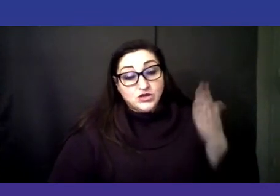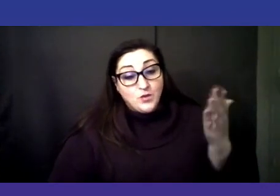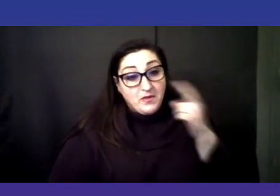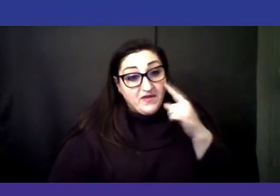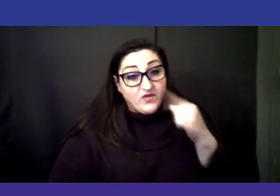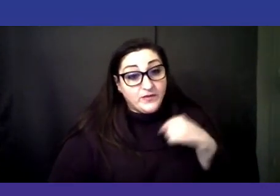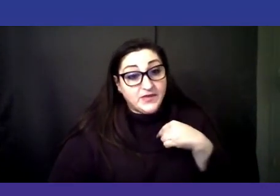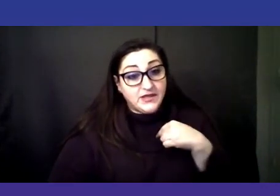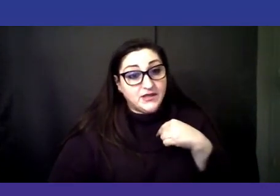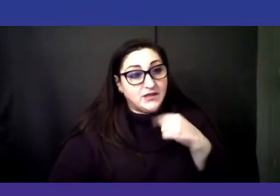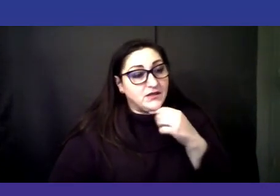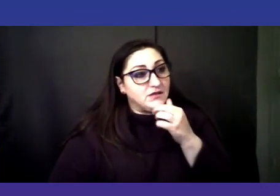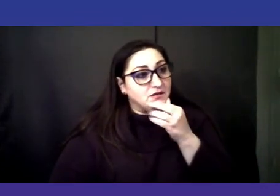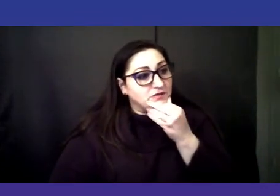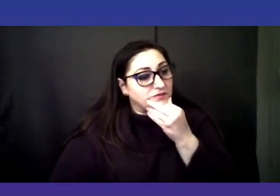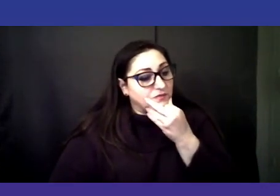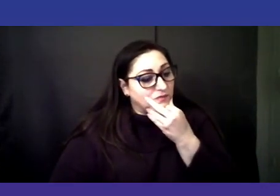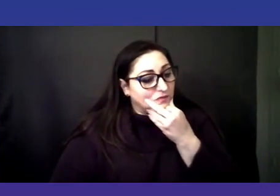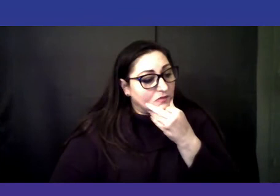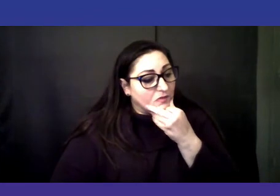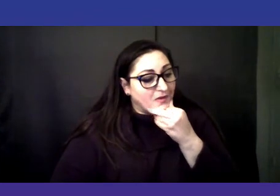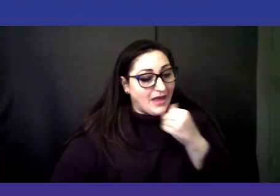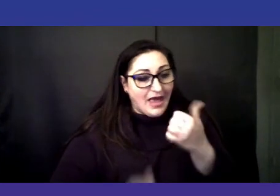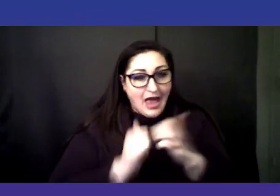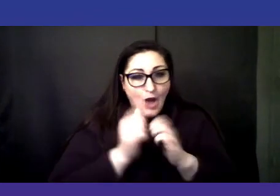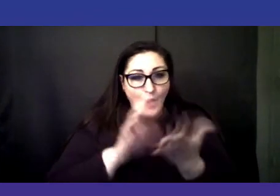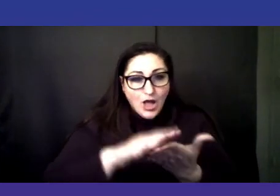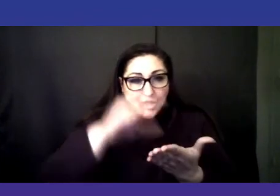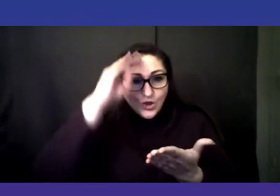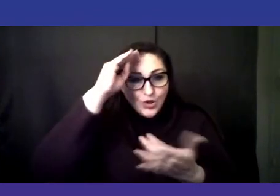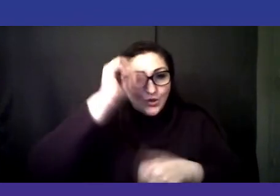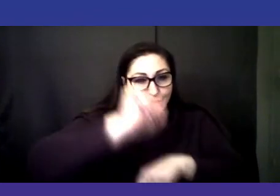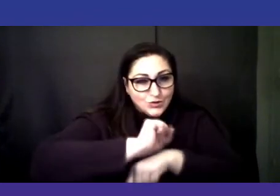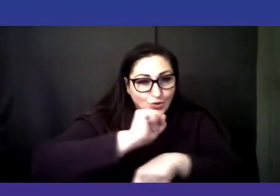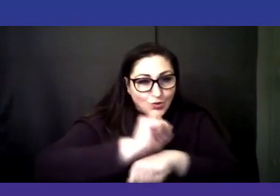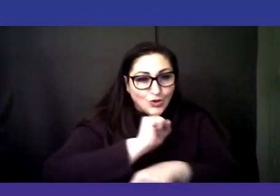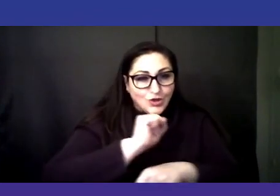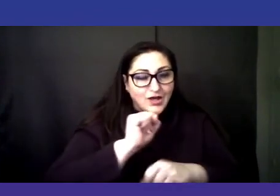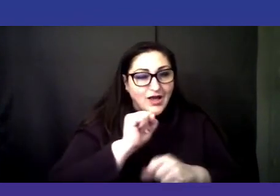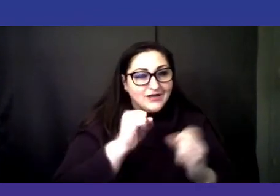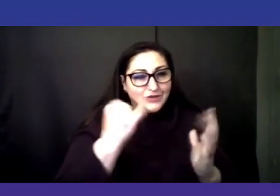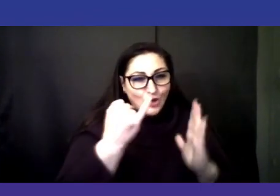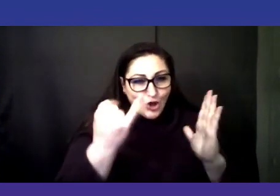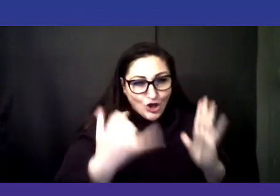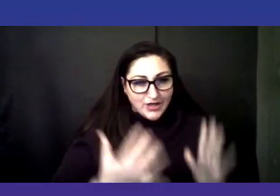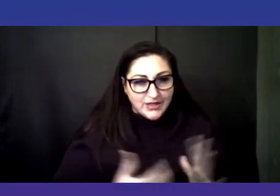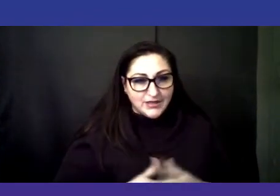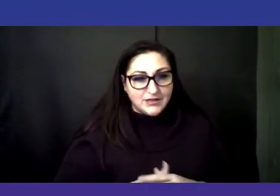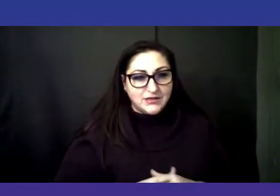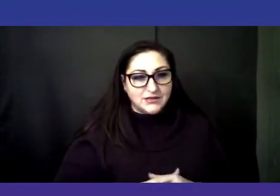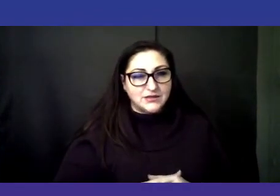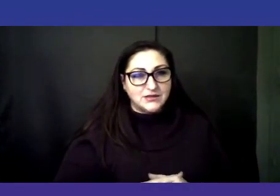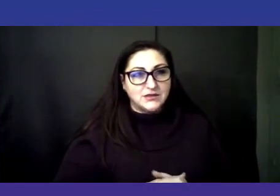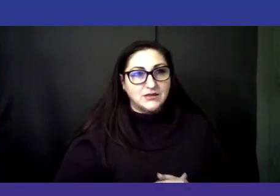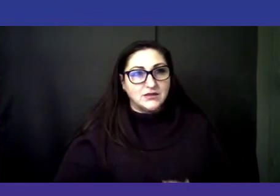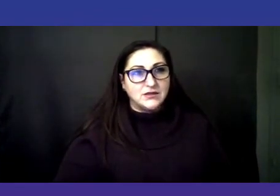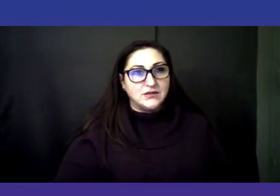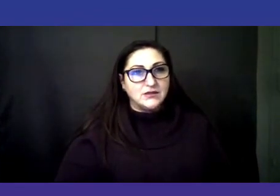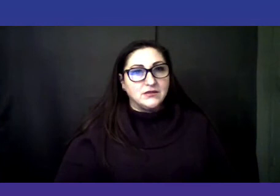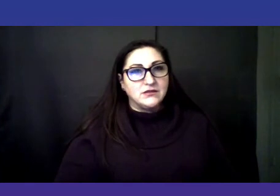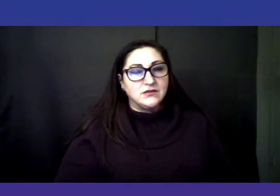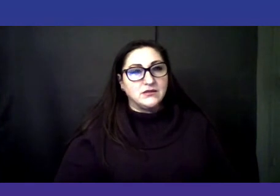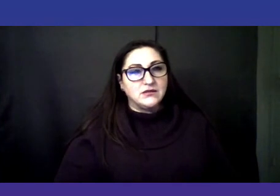I've learned how to work as an artist, to just like break down